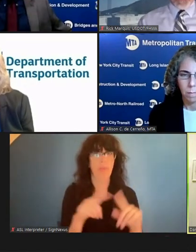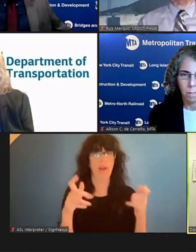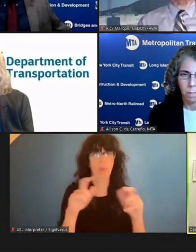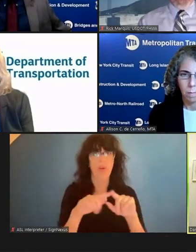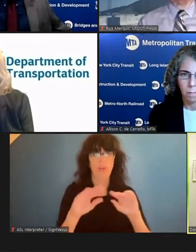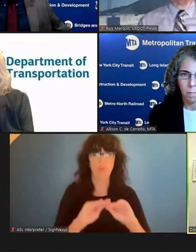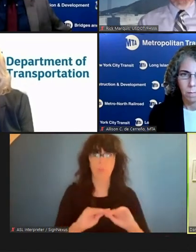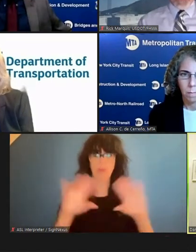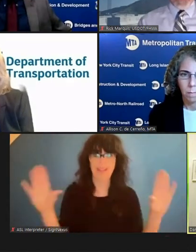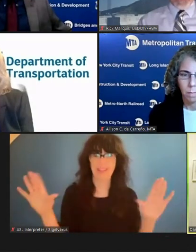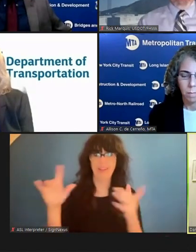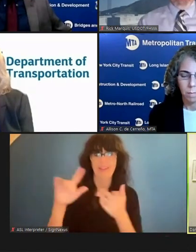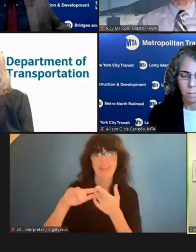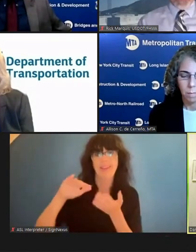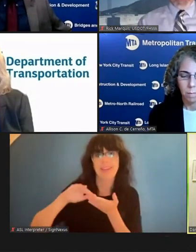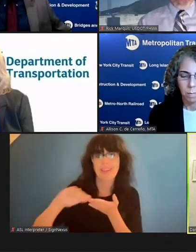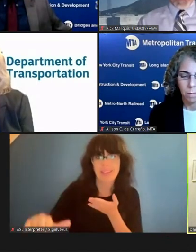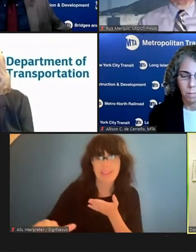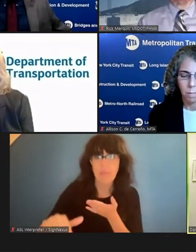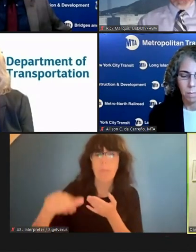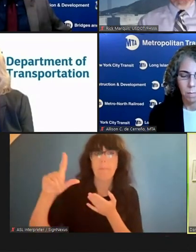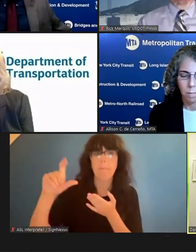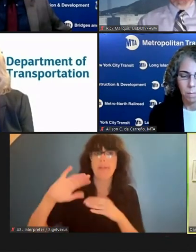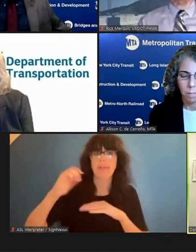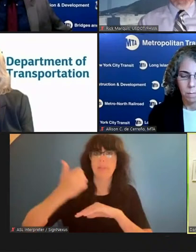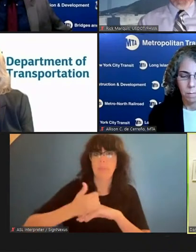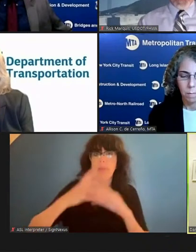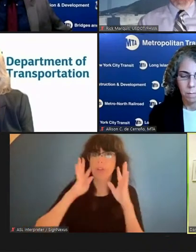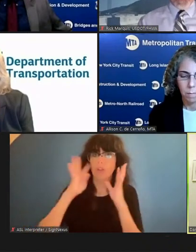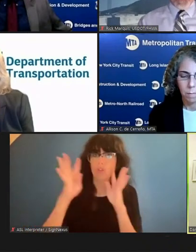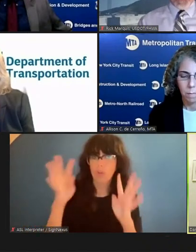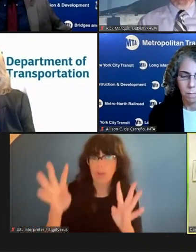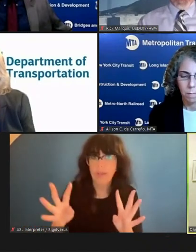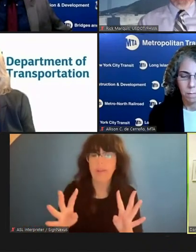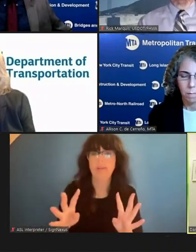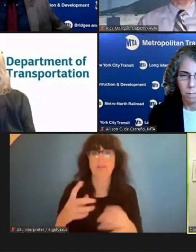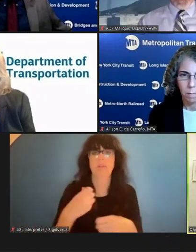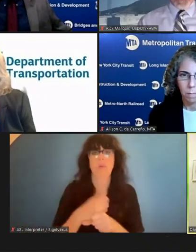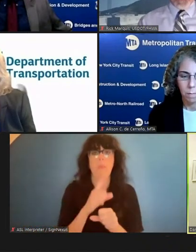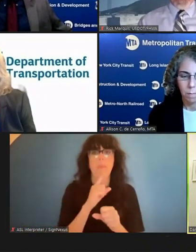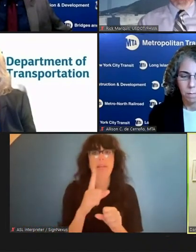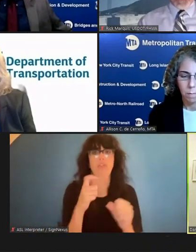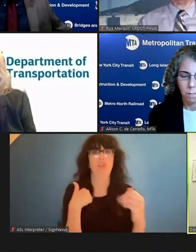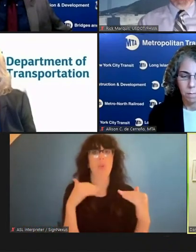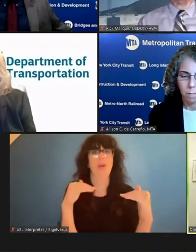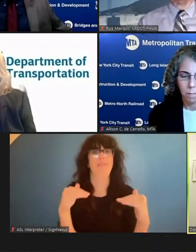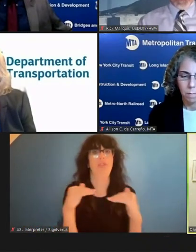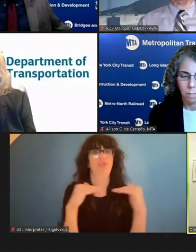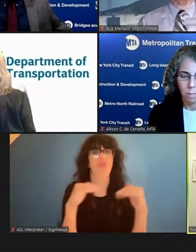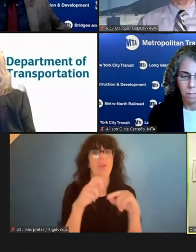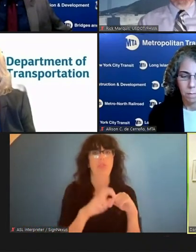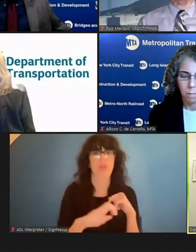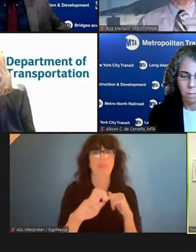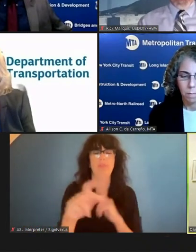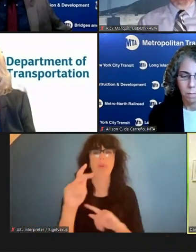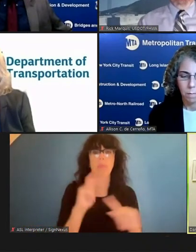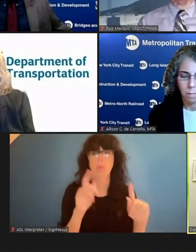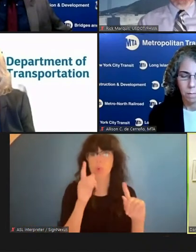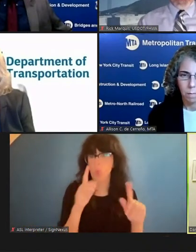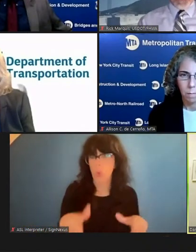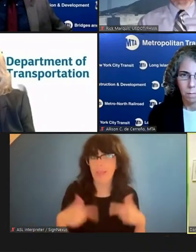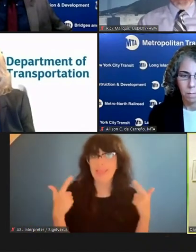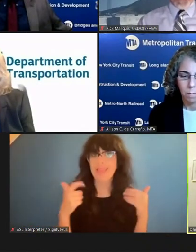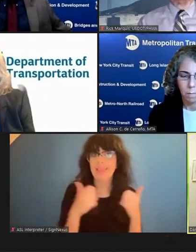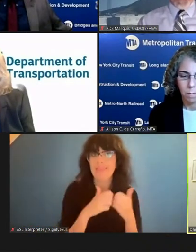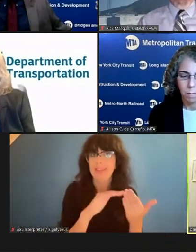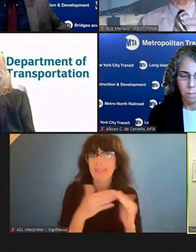that exemptions must be designed to ensure an actual just transition for the people that live in the city and